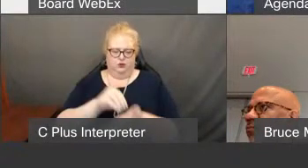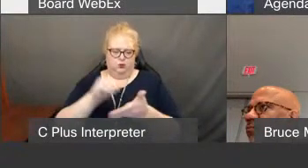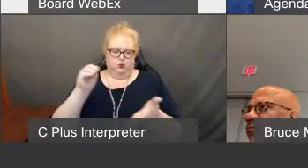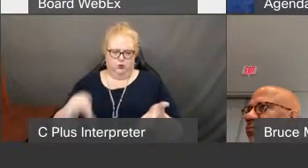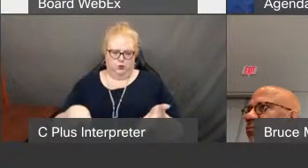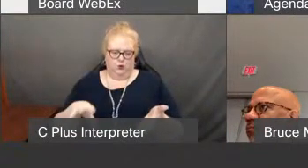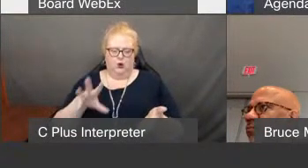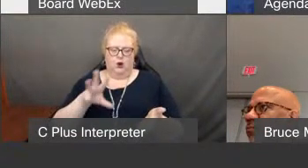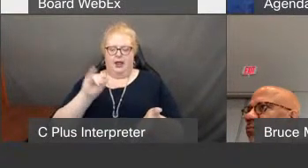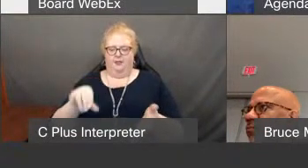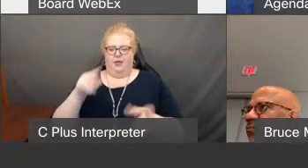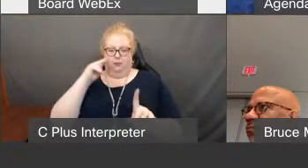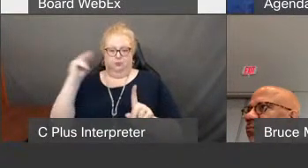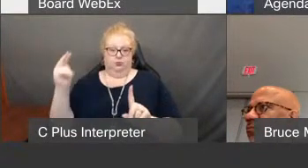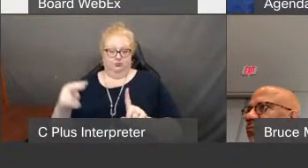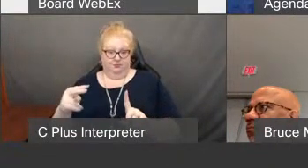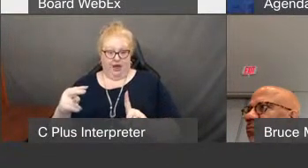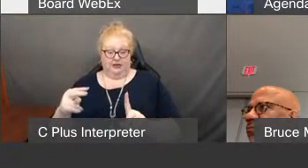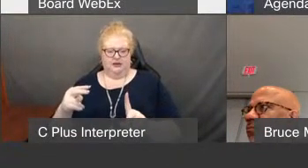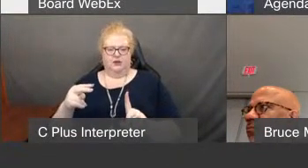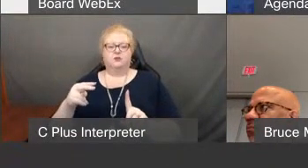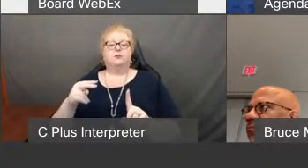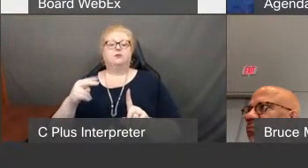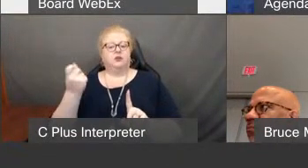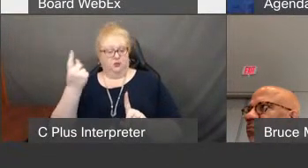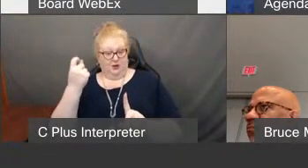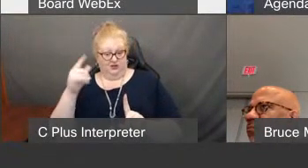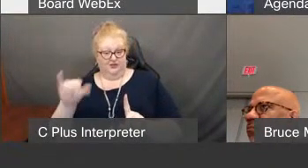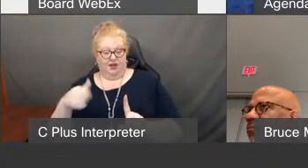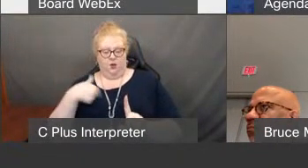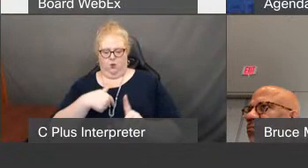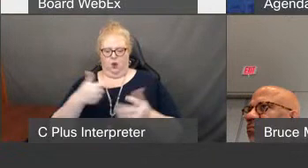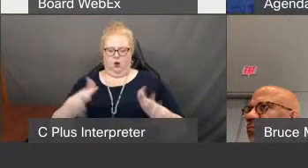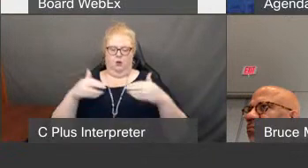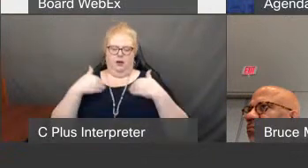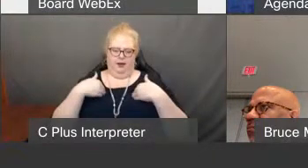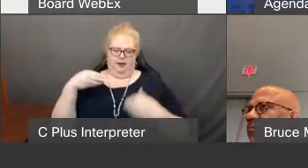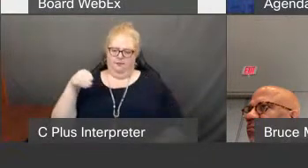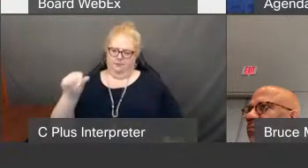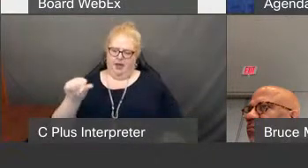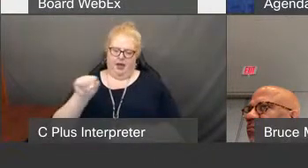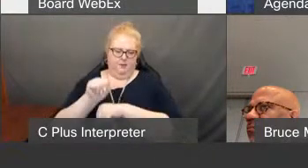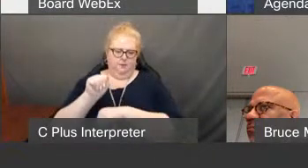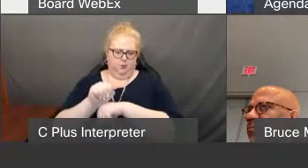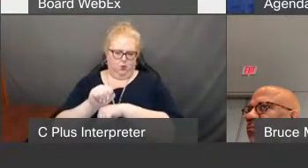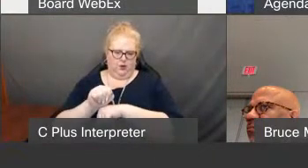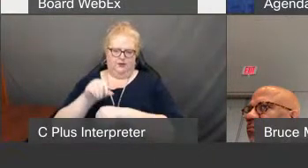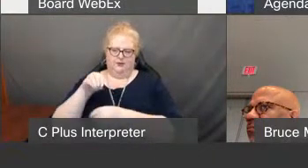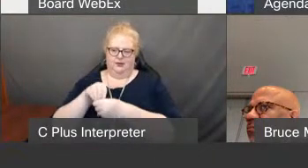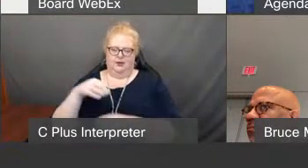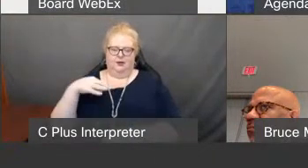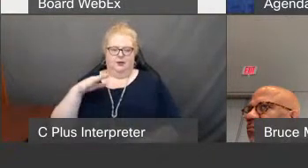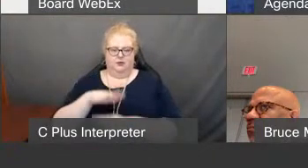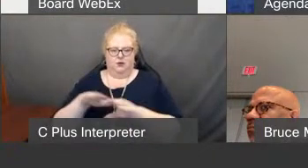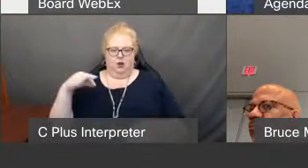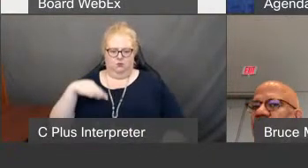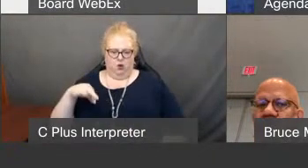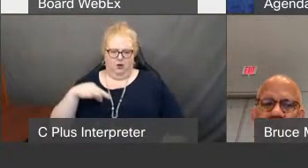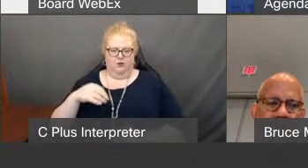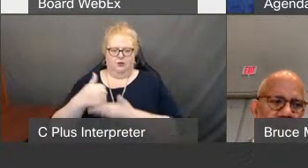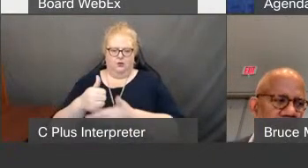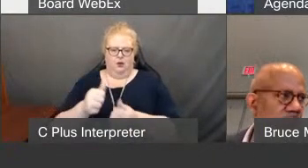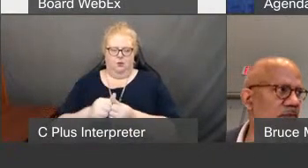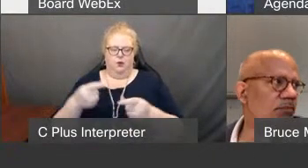because we're already putting paid employees who work for the city or nonprofits into various schools to help with